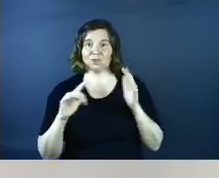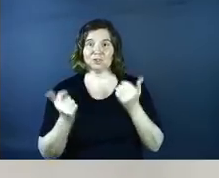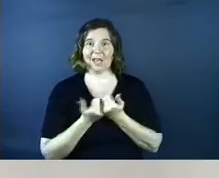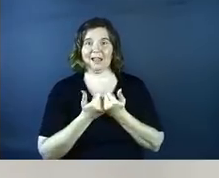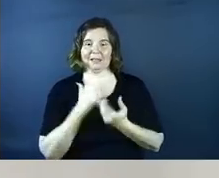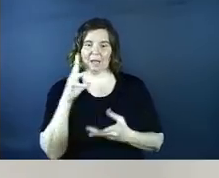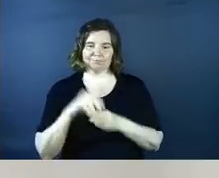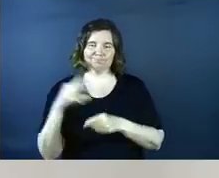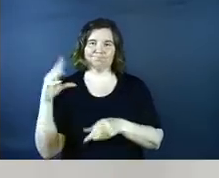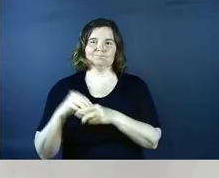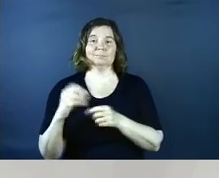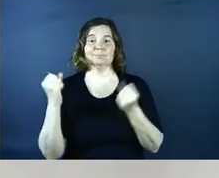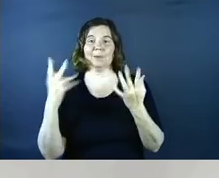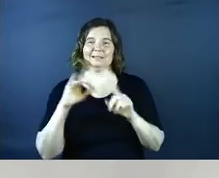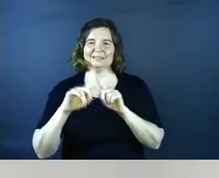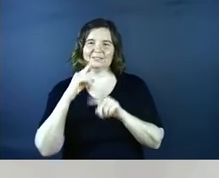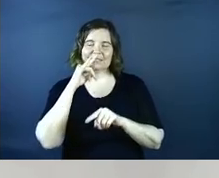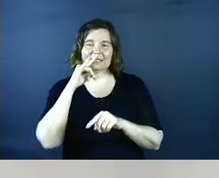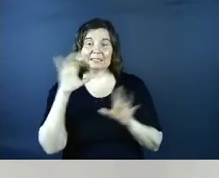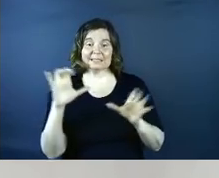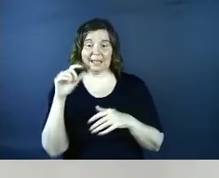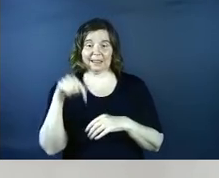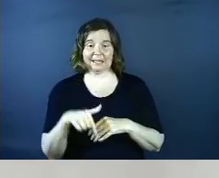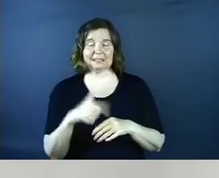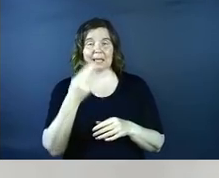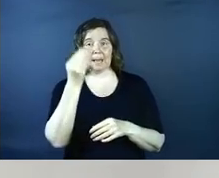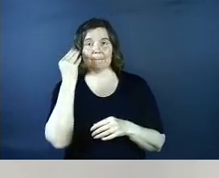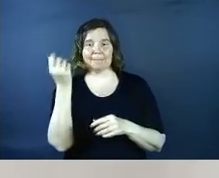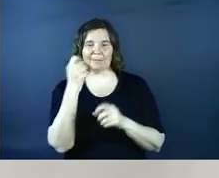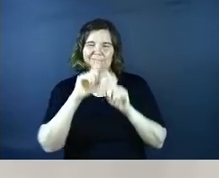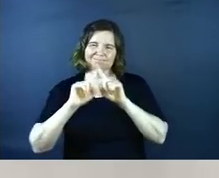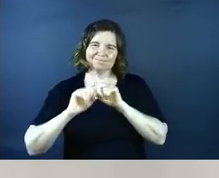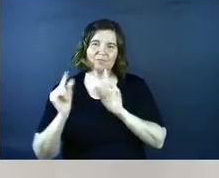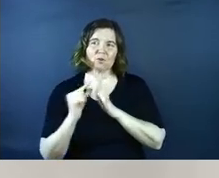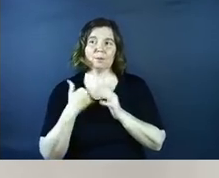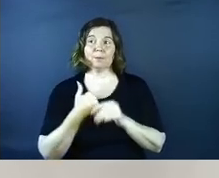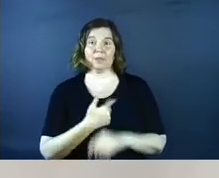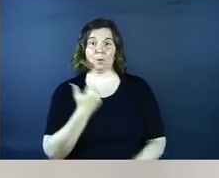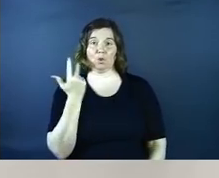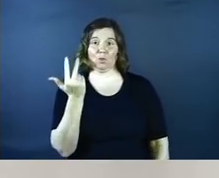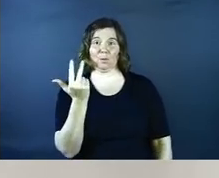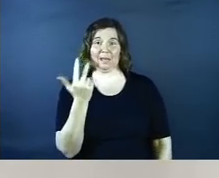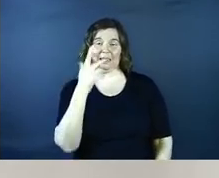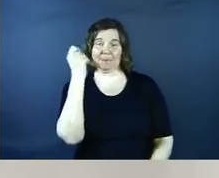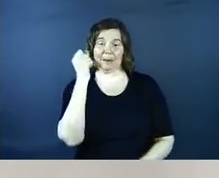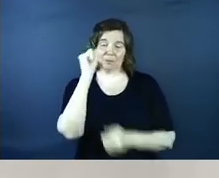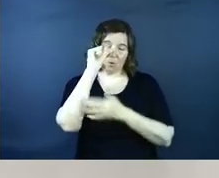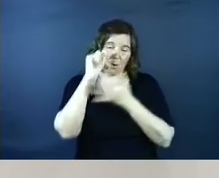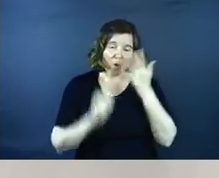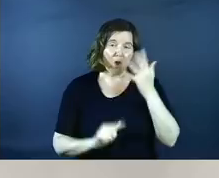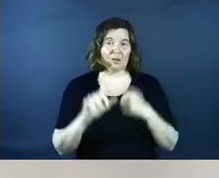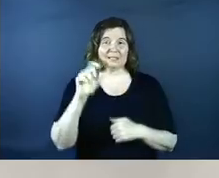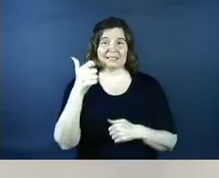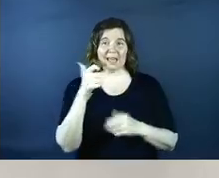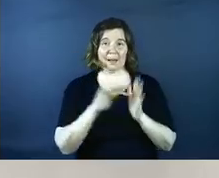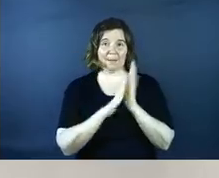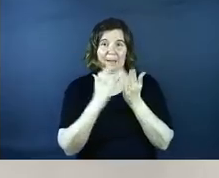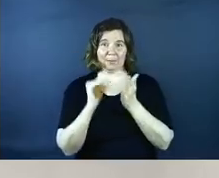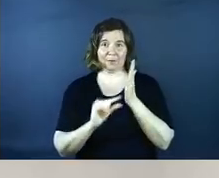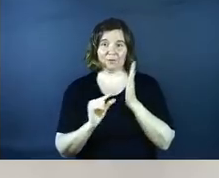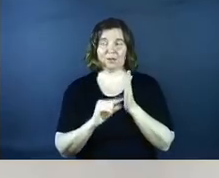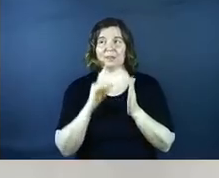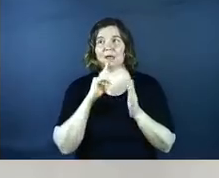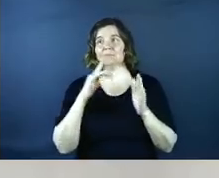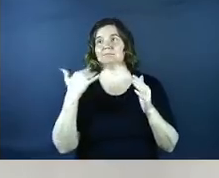all participating in. Bunch of kids did this and memorized verses, but there were three that memorized all 10 Bible verses. So